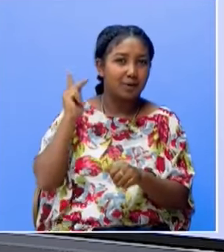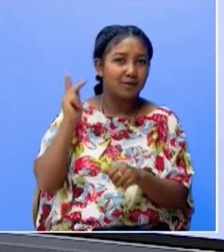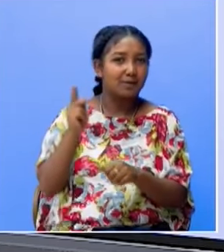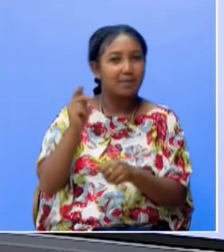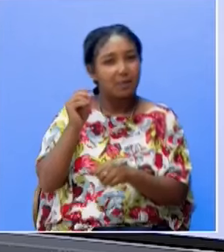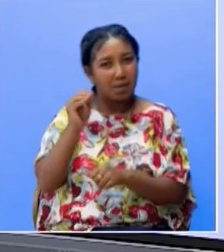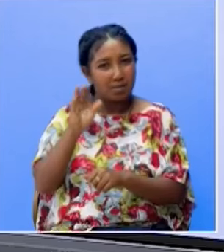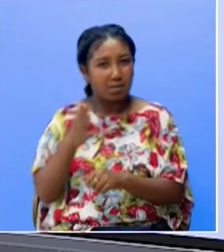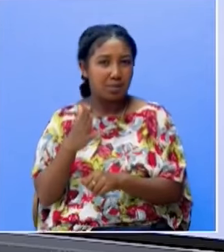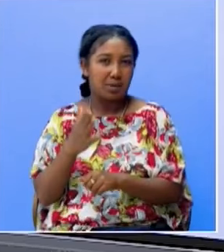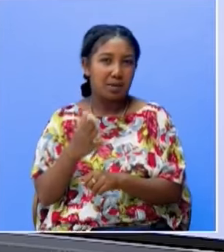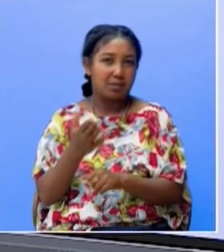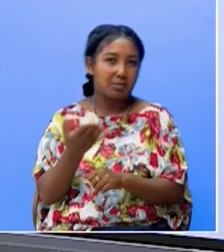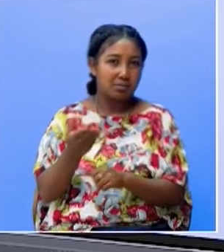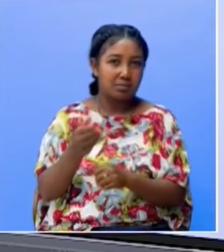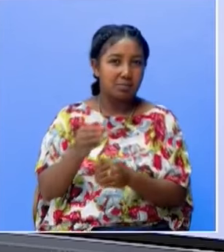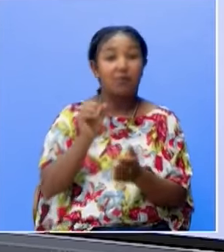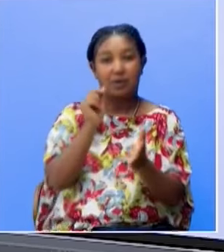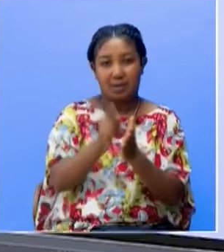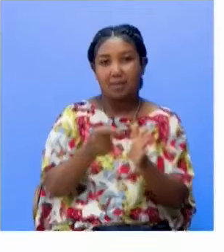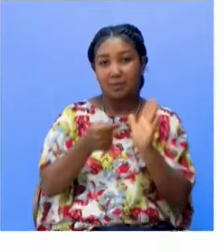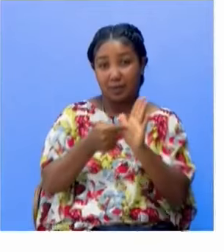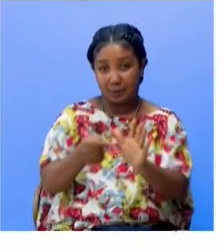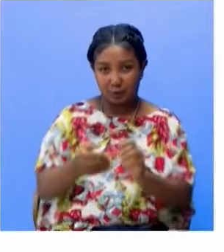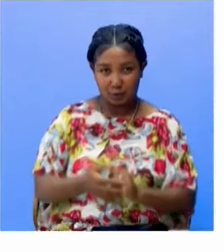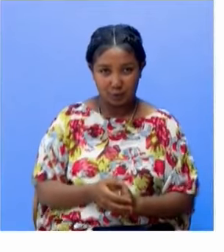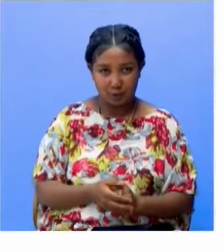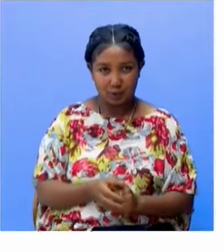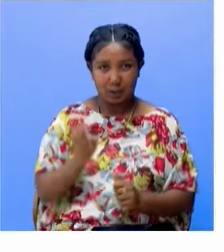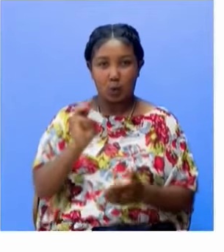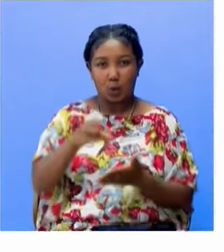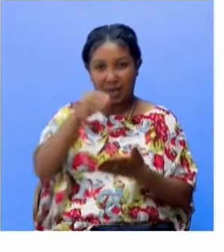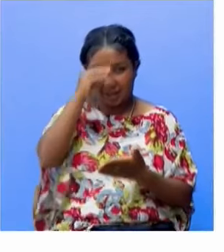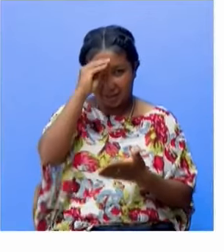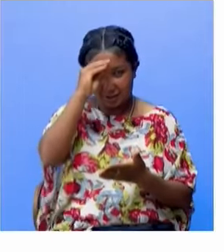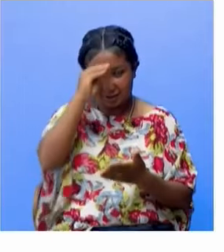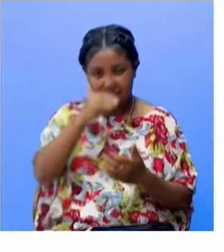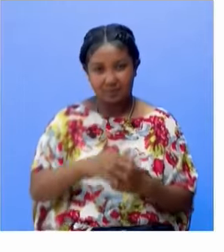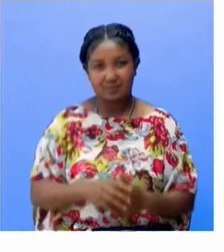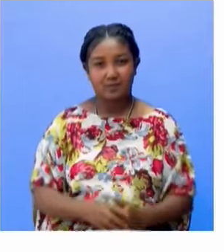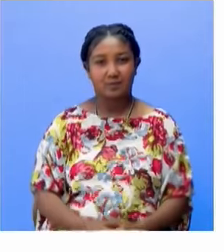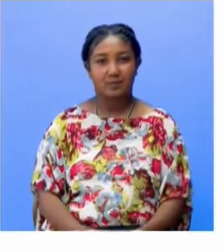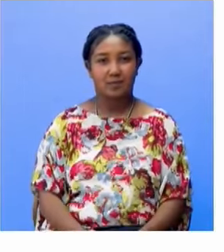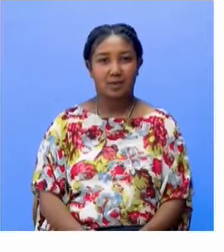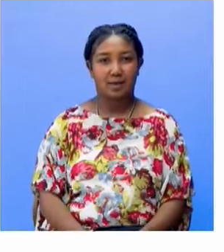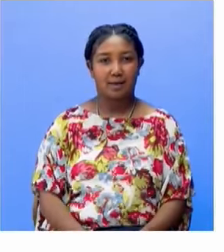maybe, lesson. For example, we learned